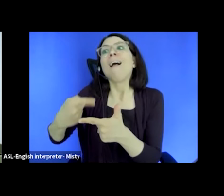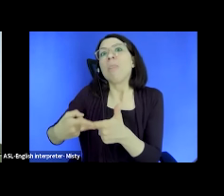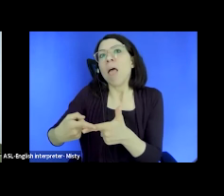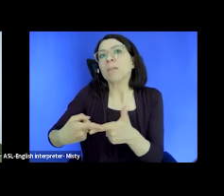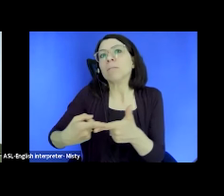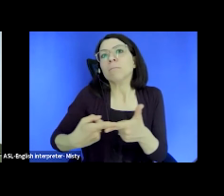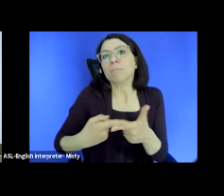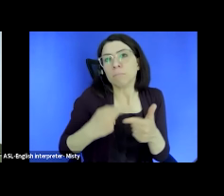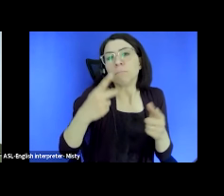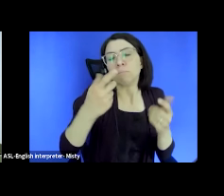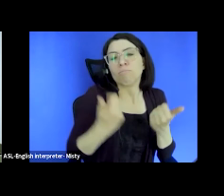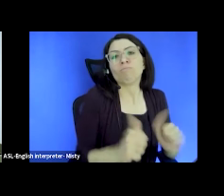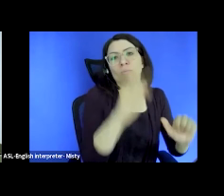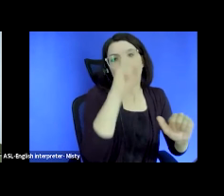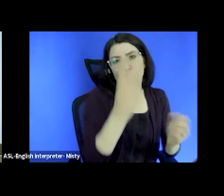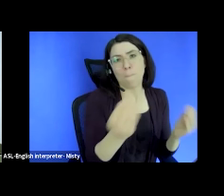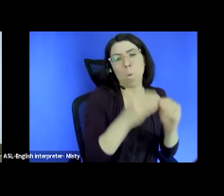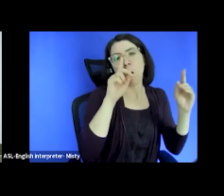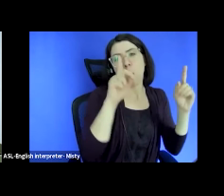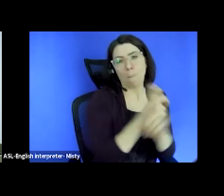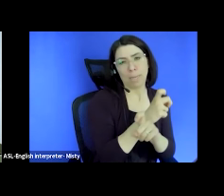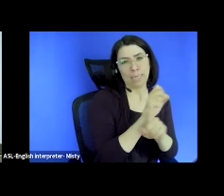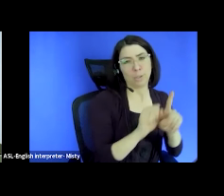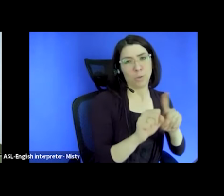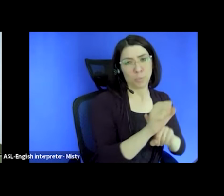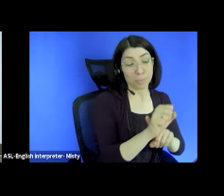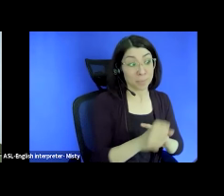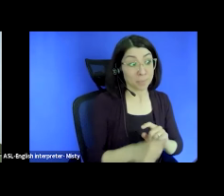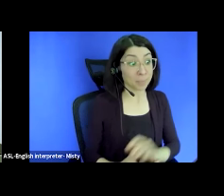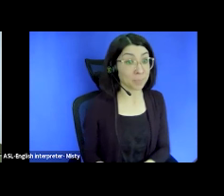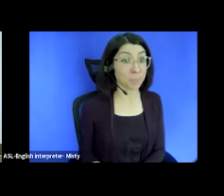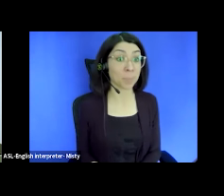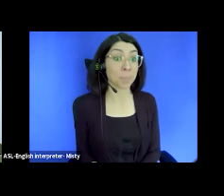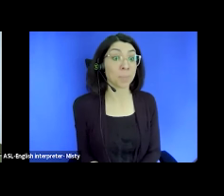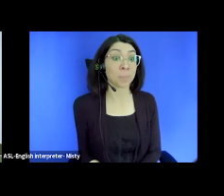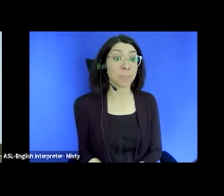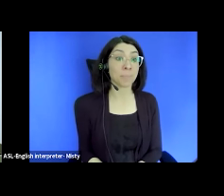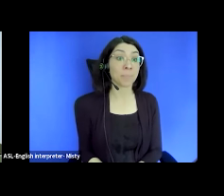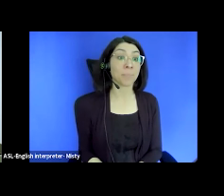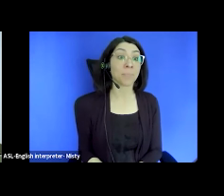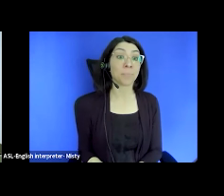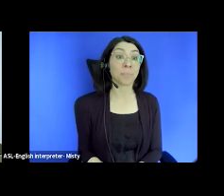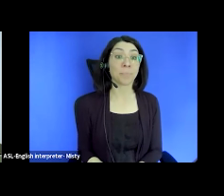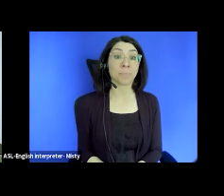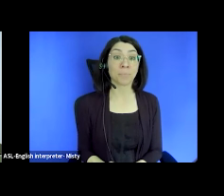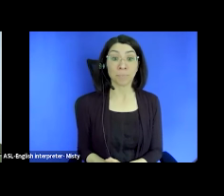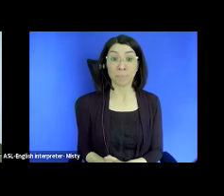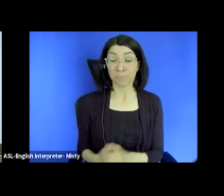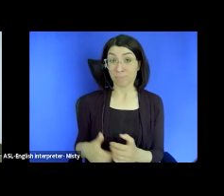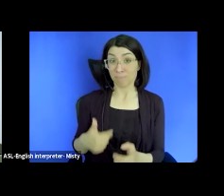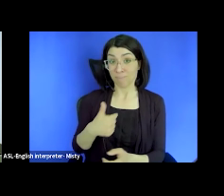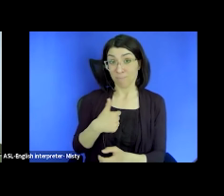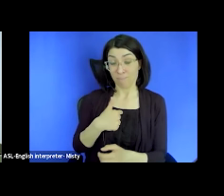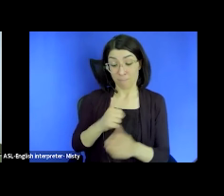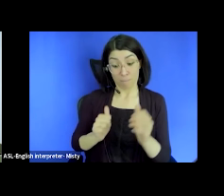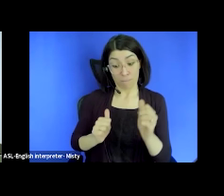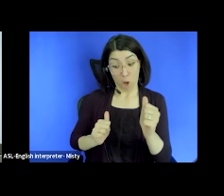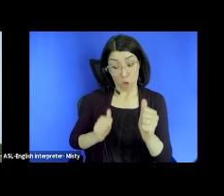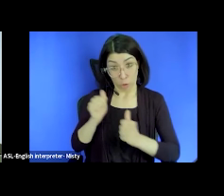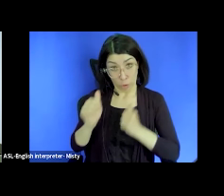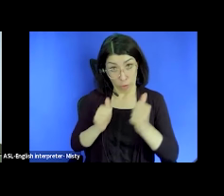most anxiety. Okay. So let's use this example. If I assert myself, then I'll upset the other person and ruin our